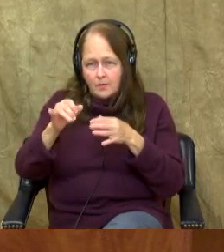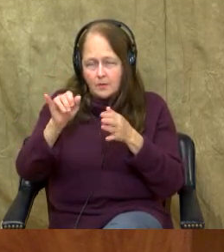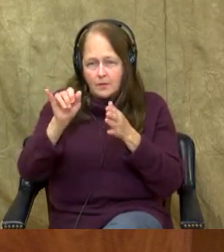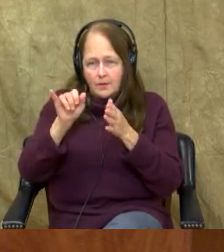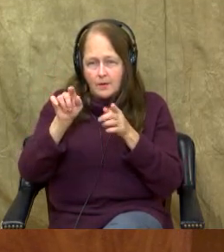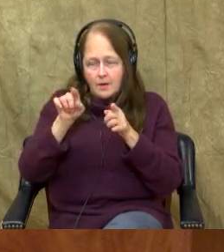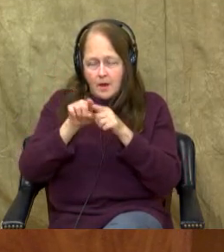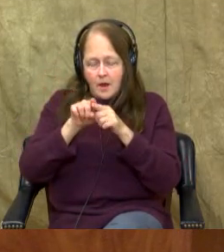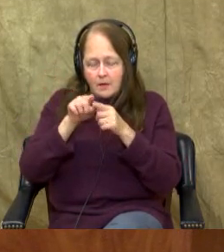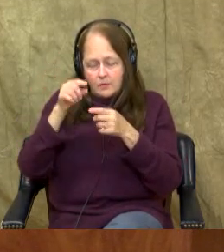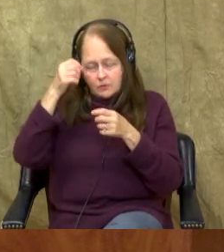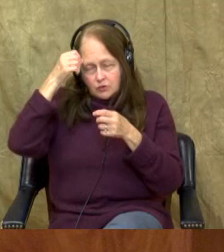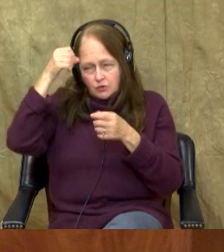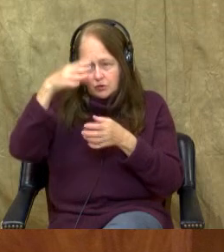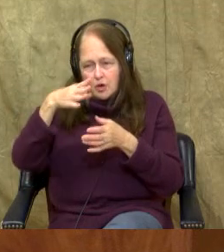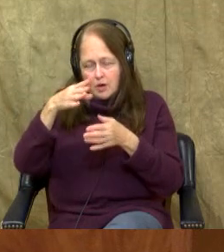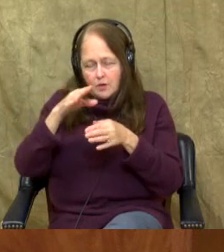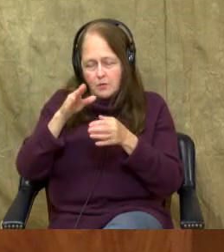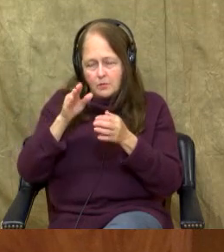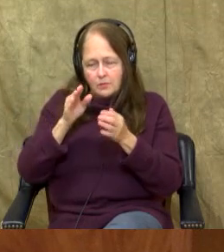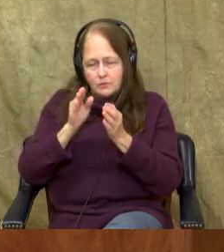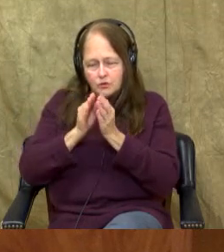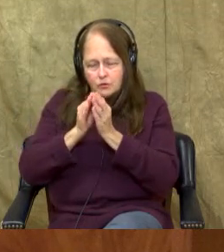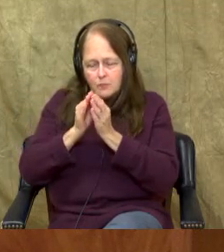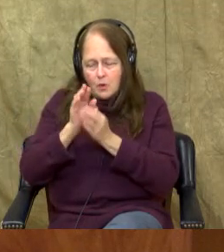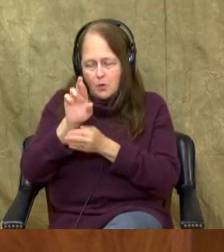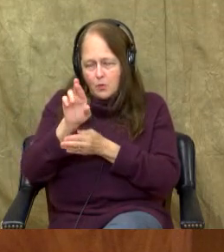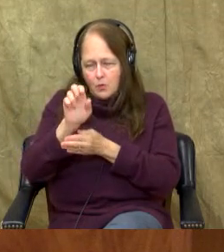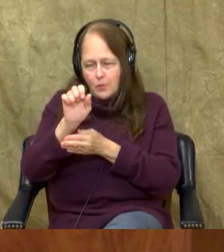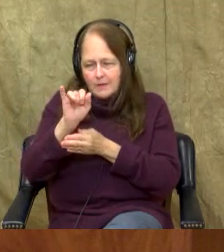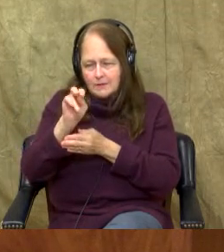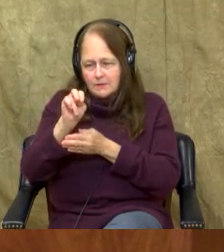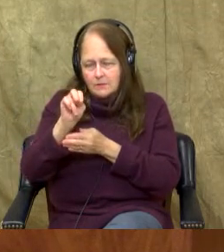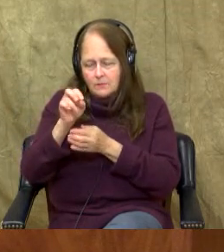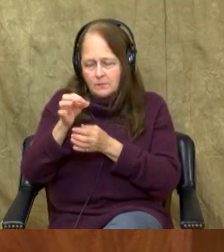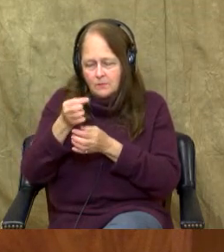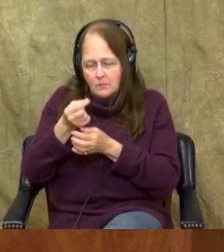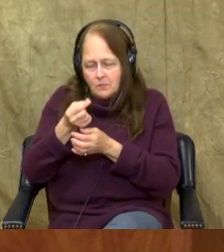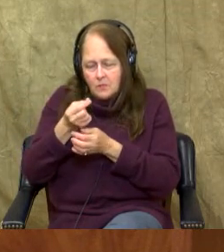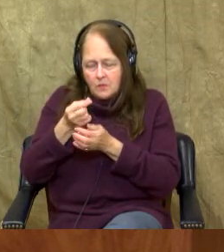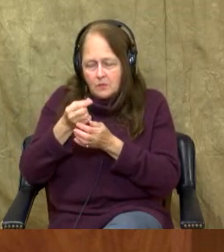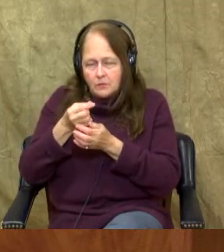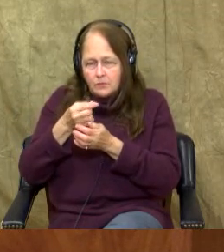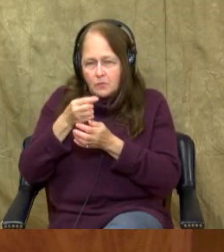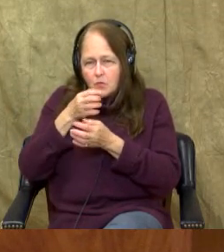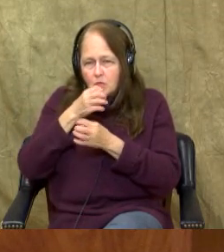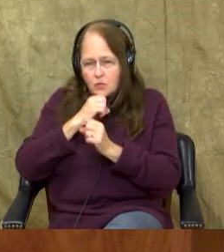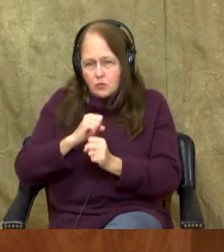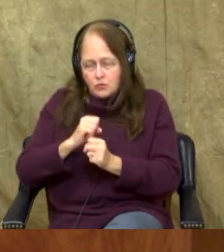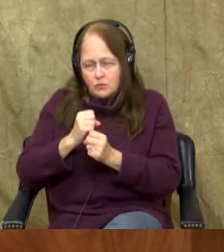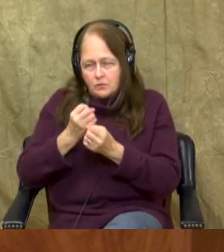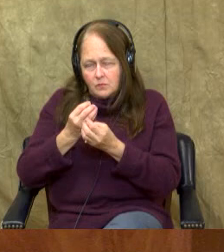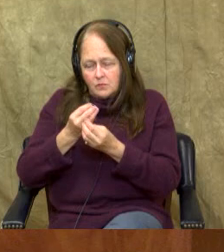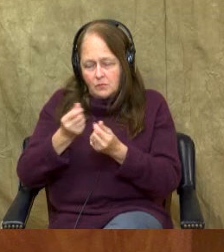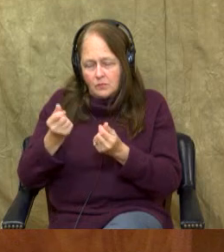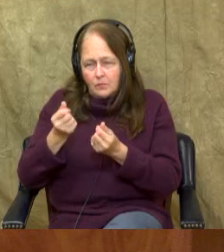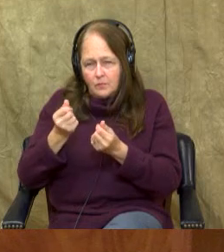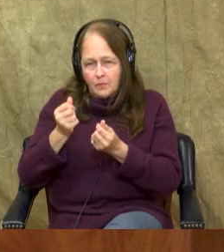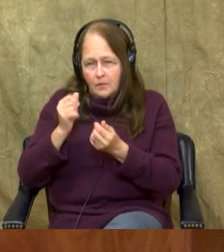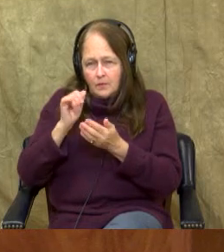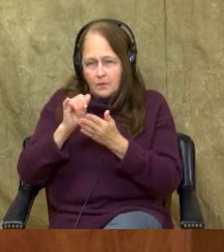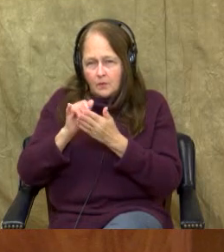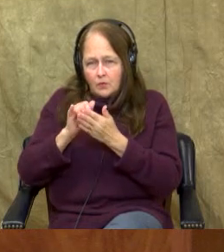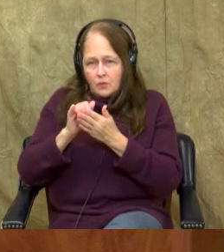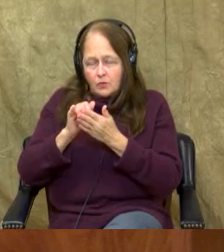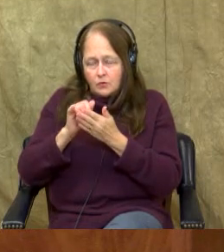in the sun. Well, that will look kind of old and withered. Line 2. Does it fester